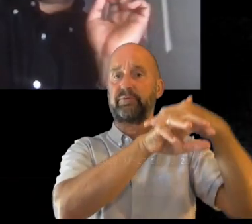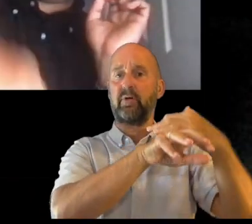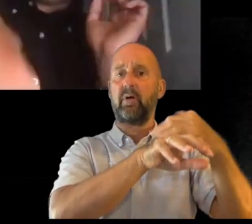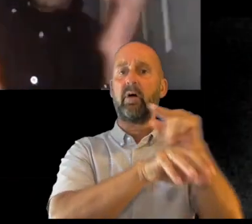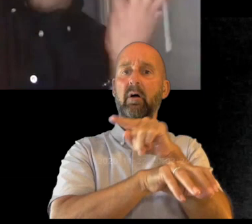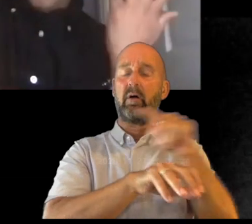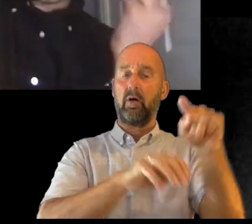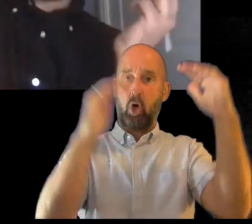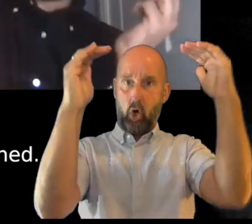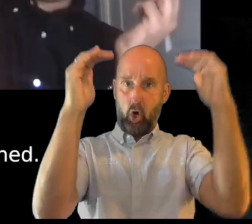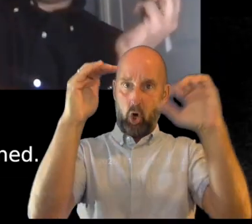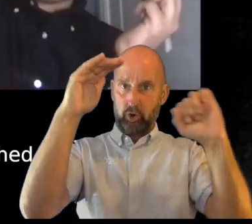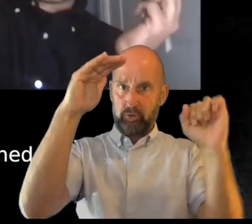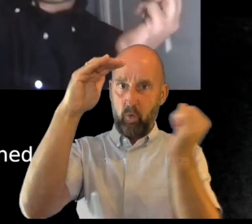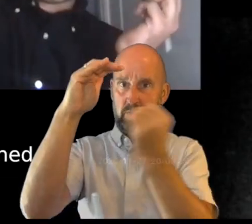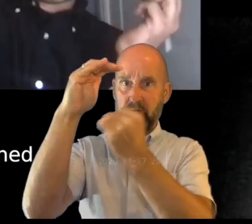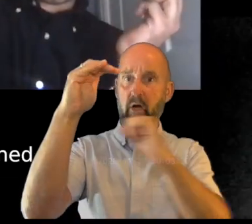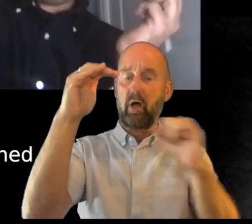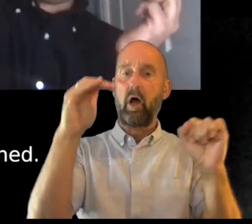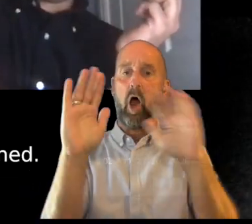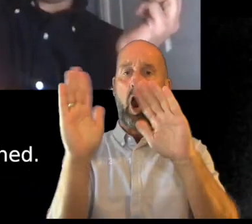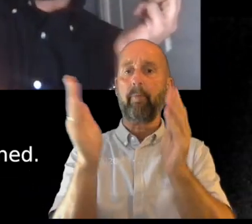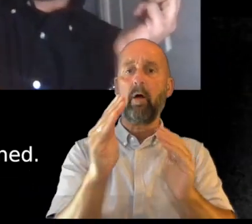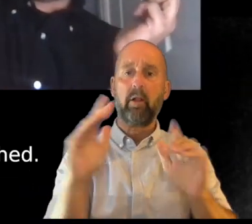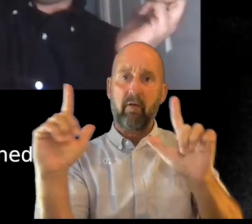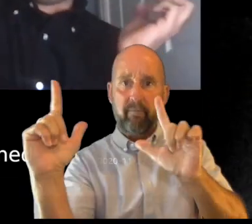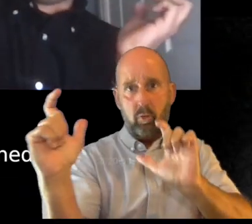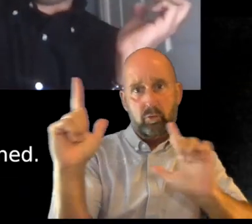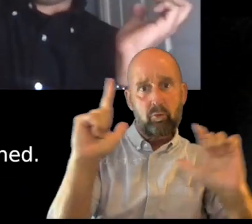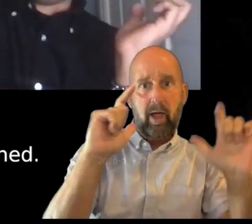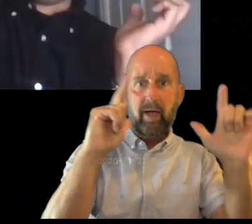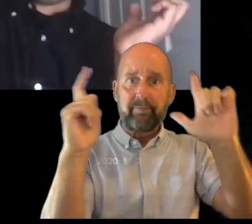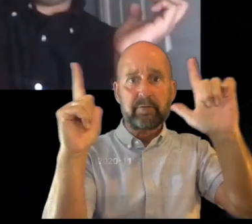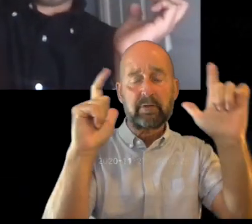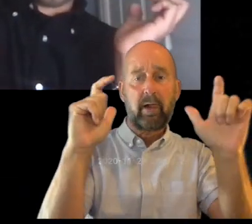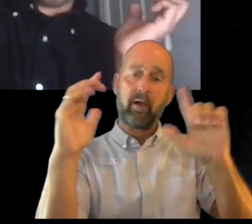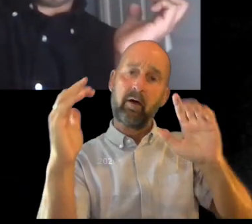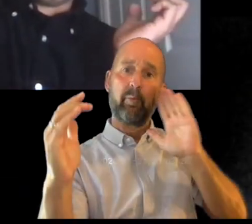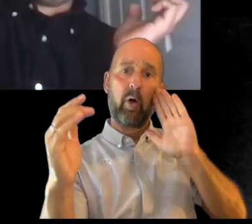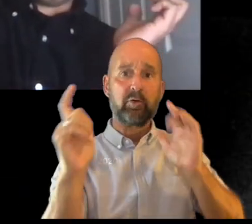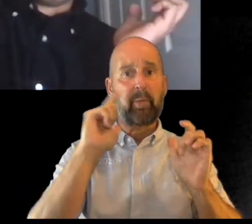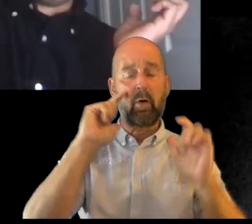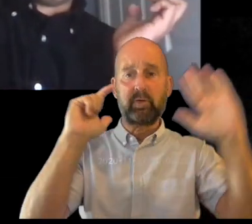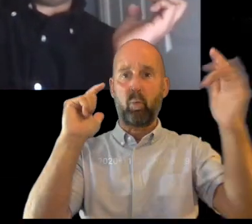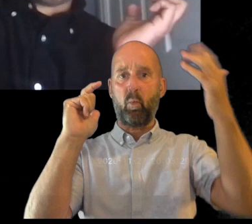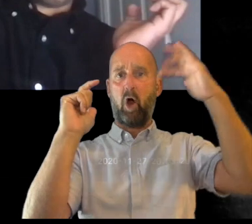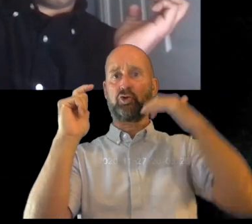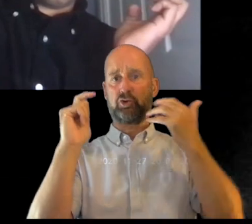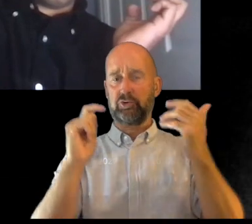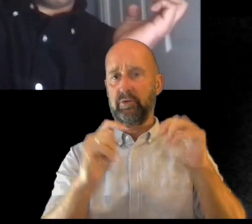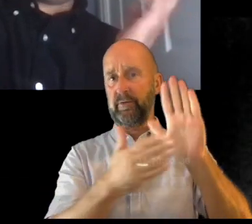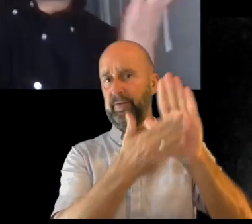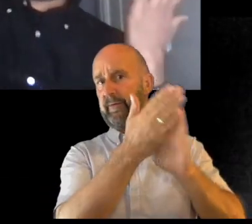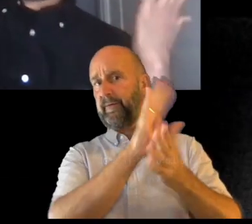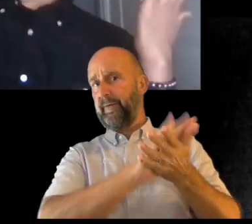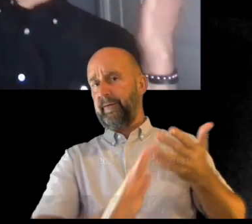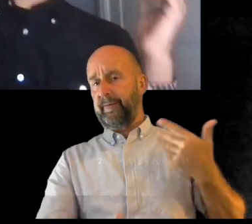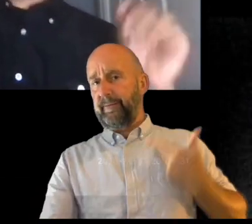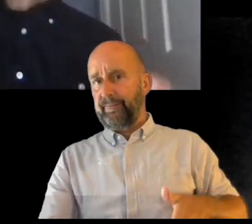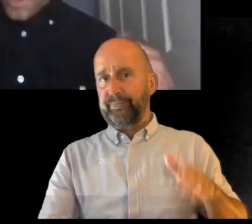tank, underwater, an ethereal model is being photographed. Each pose she makes washes a wave over